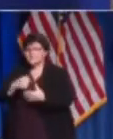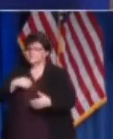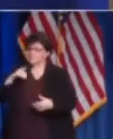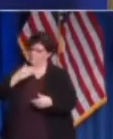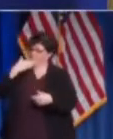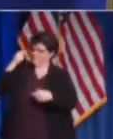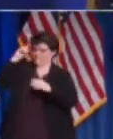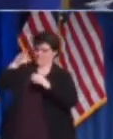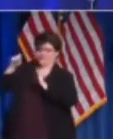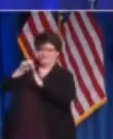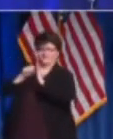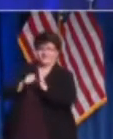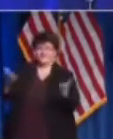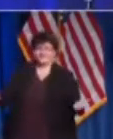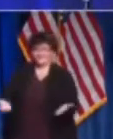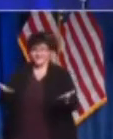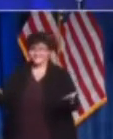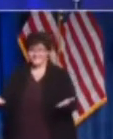God bless all of you.